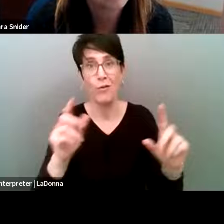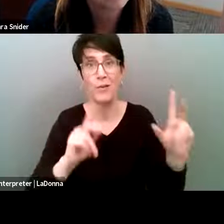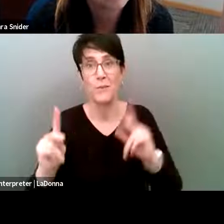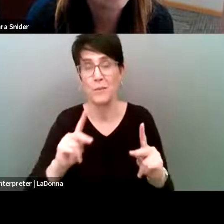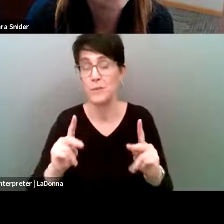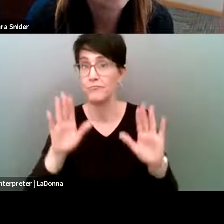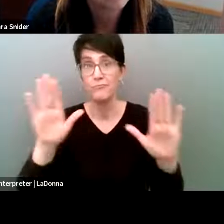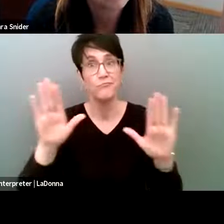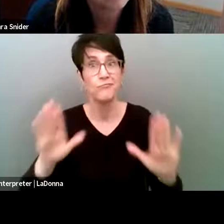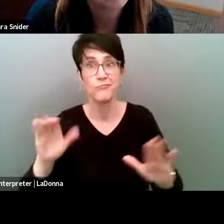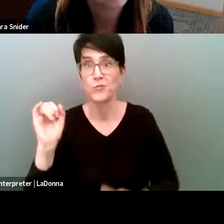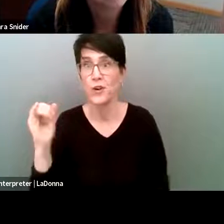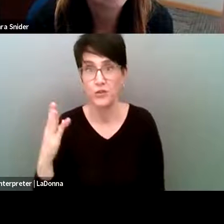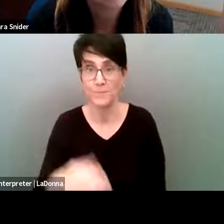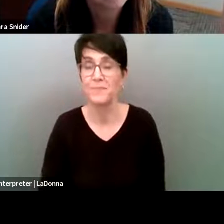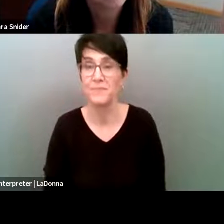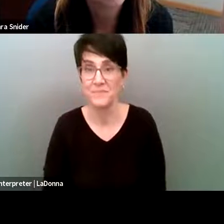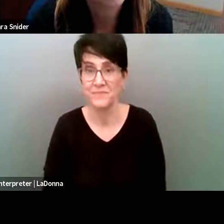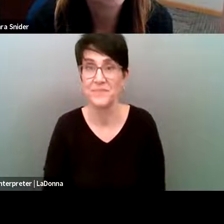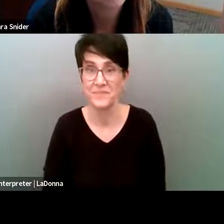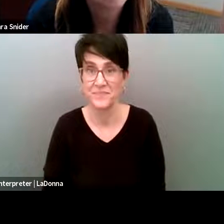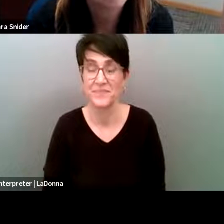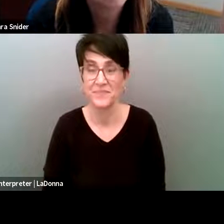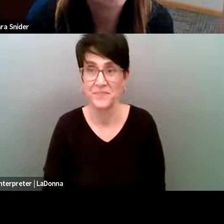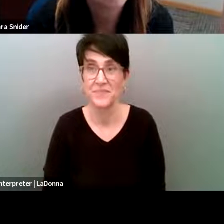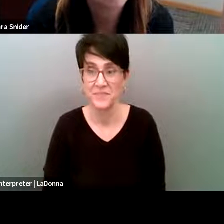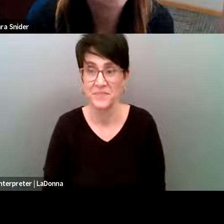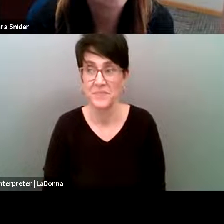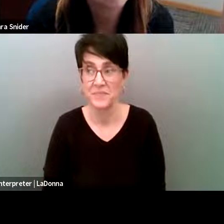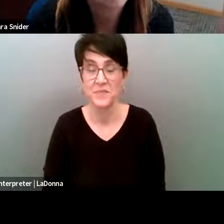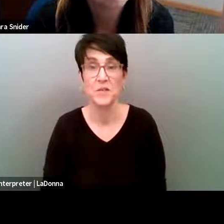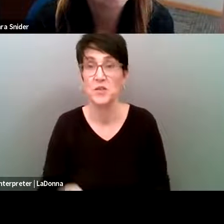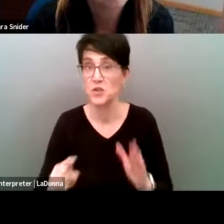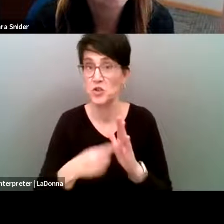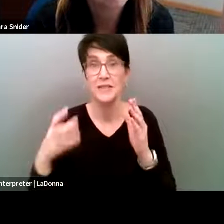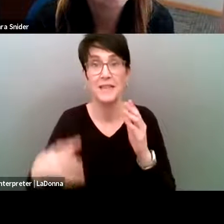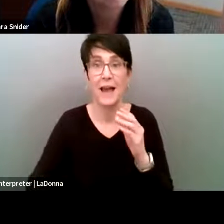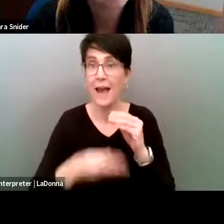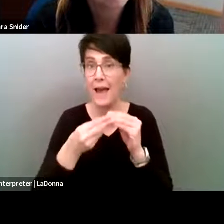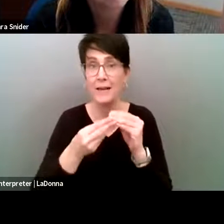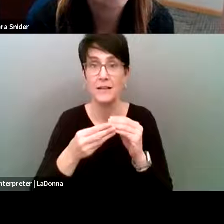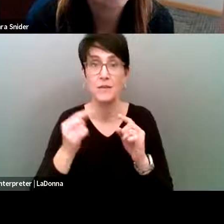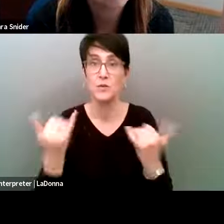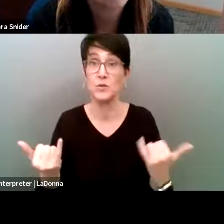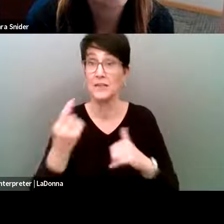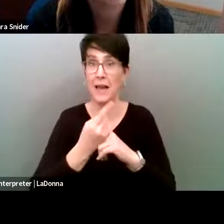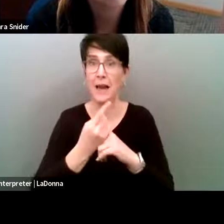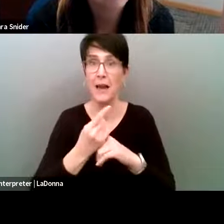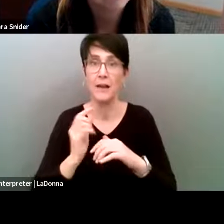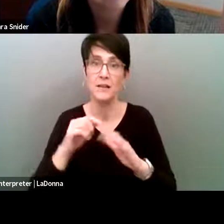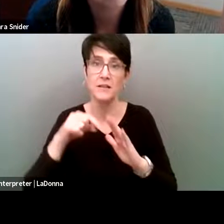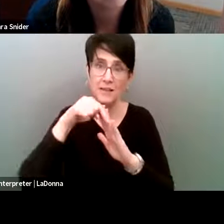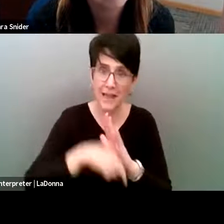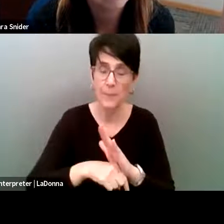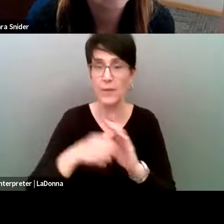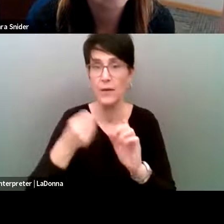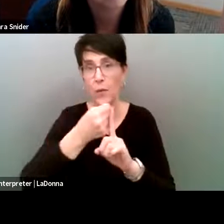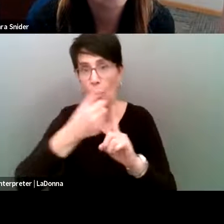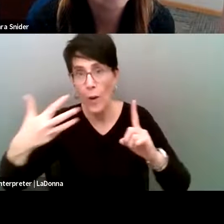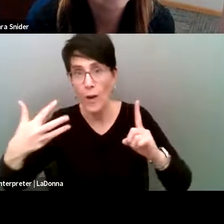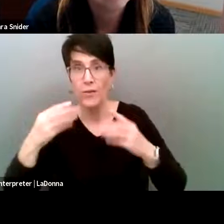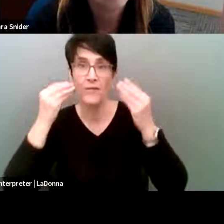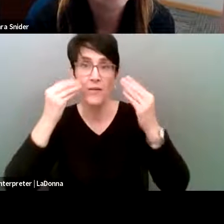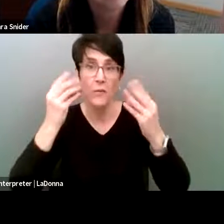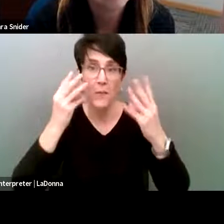great job. And it just added to the depth and wealth of information